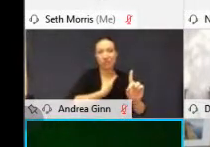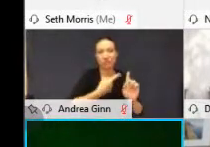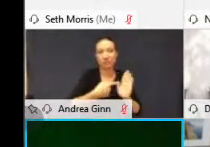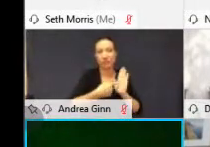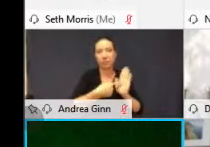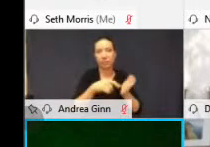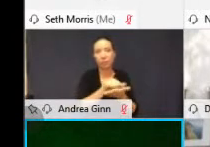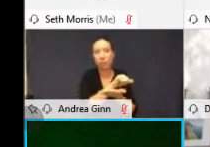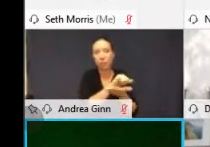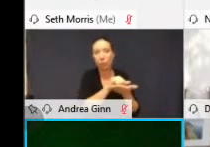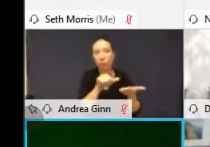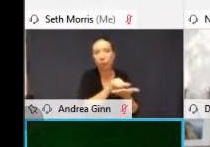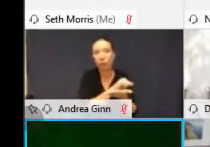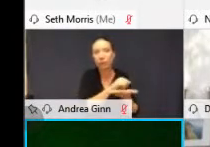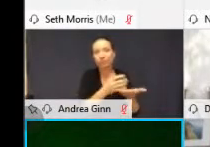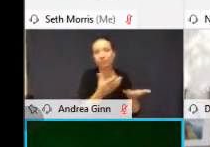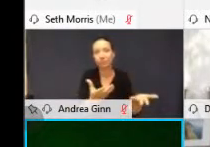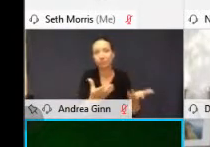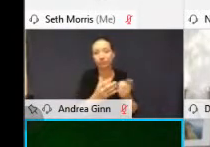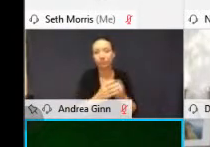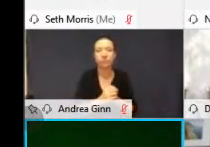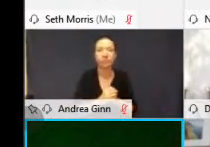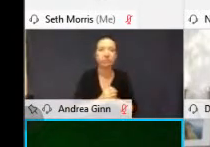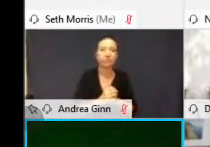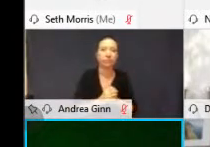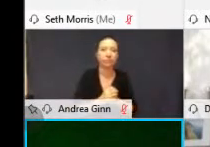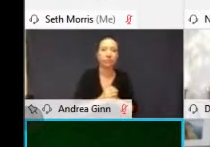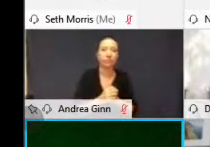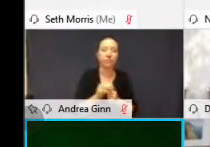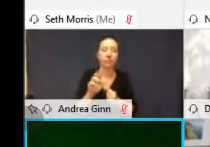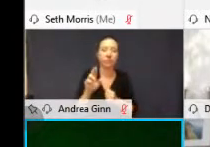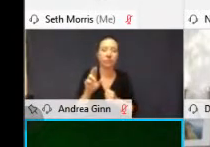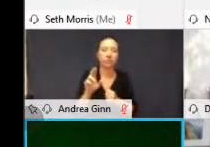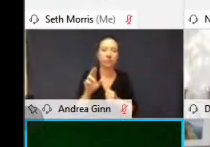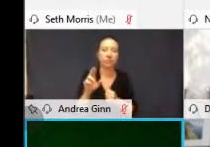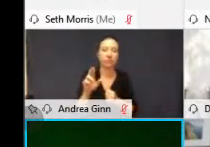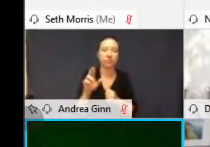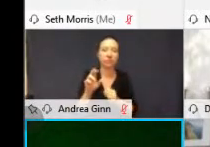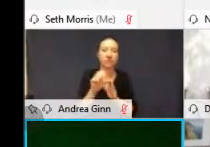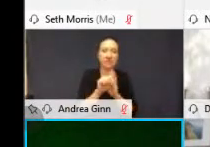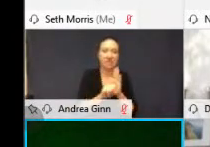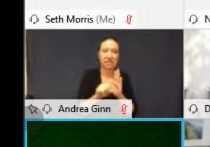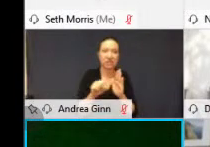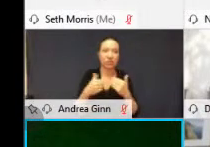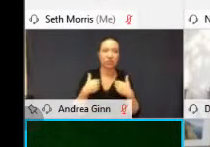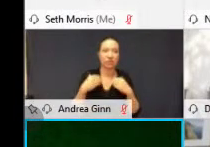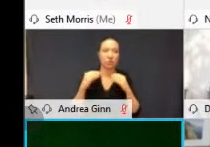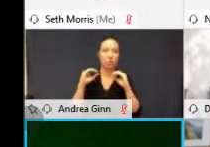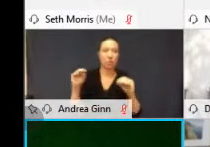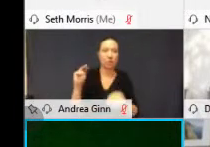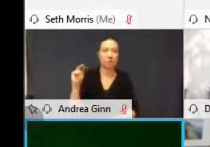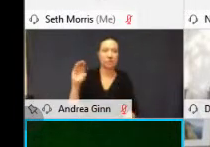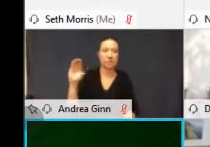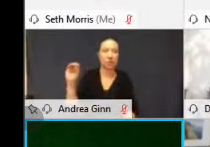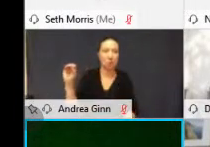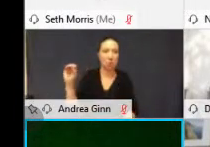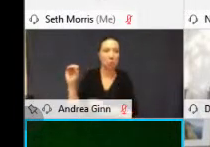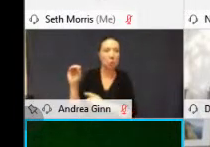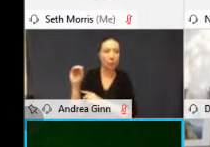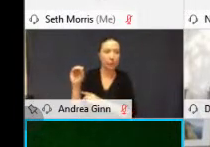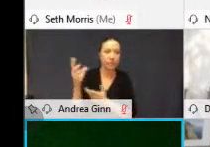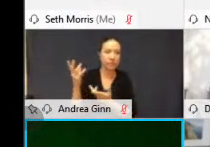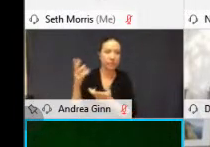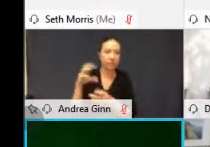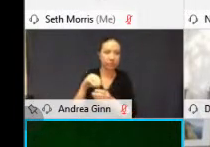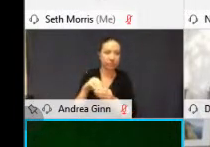and those without Medicaid or managed care organizations already participating in the marketplace.